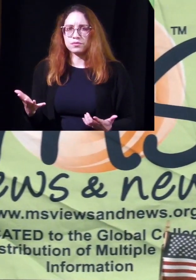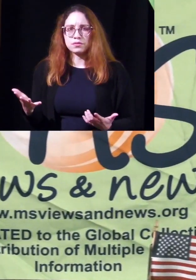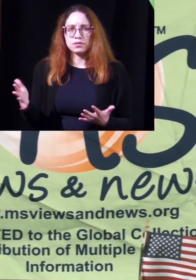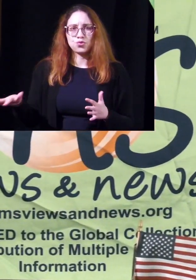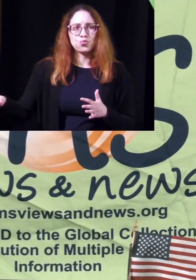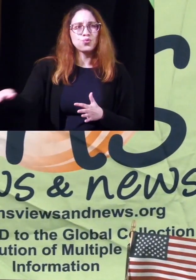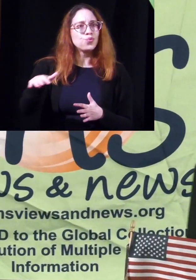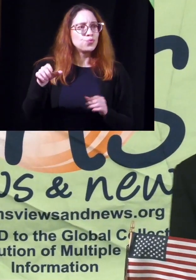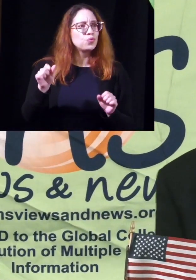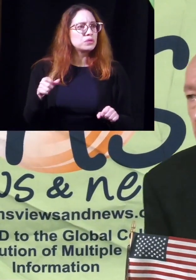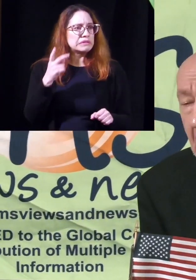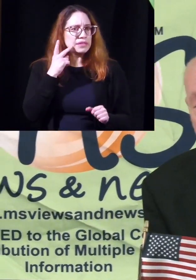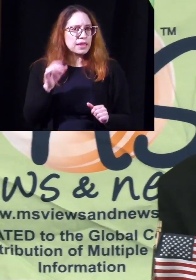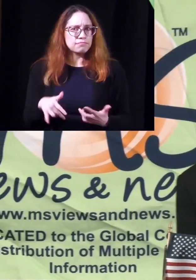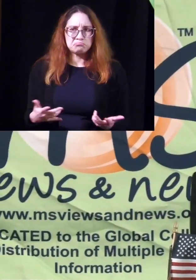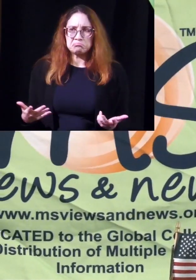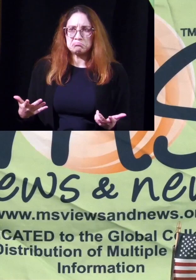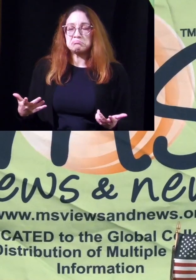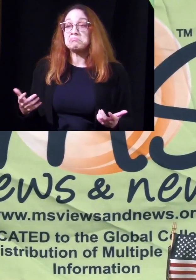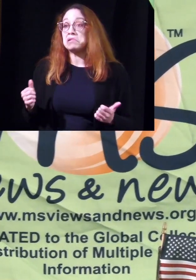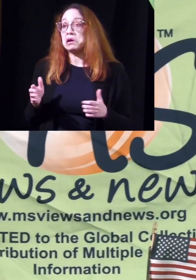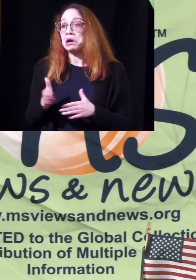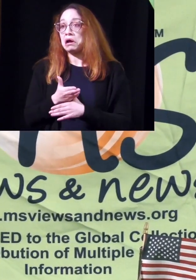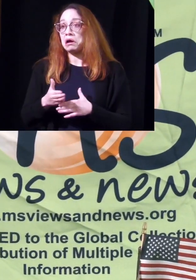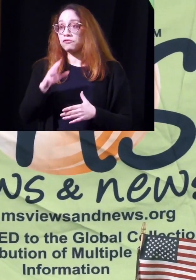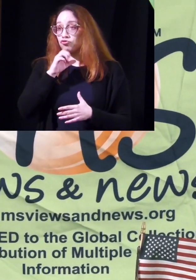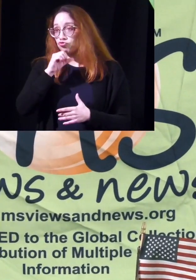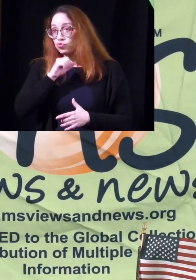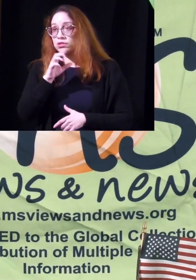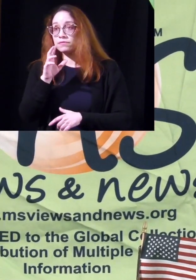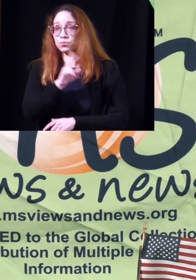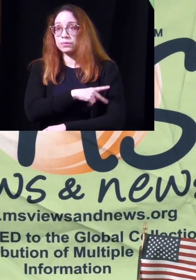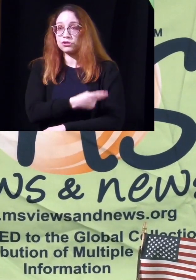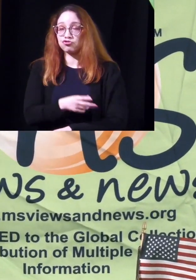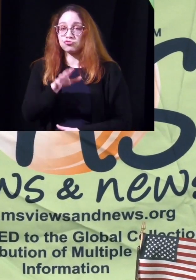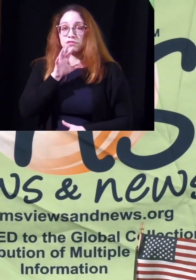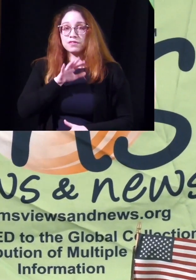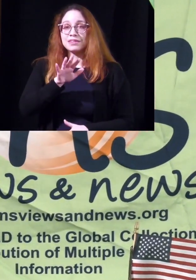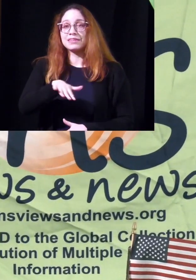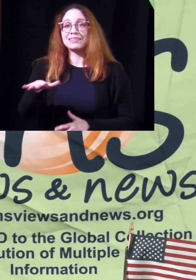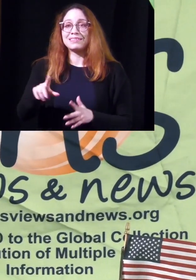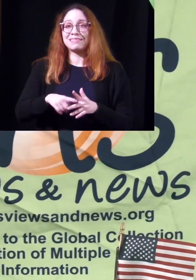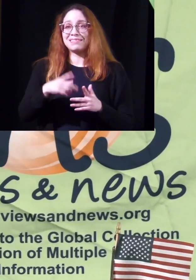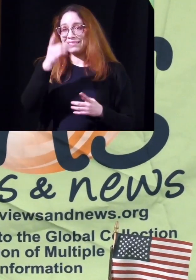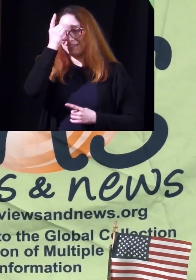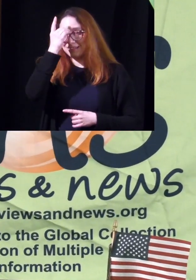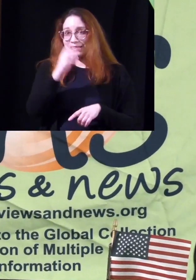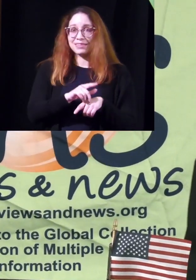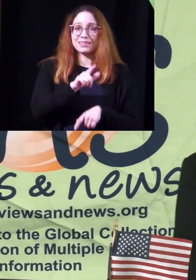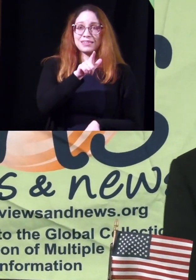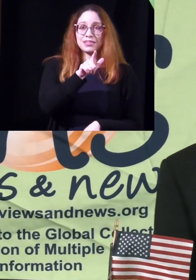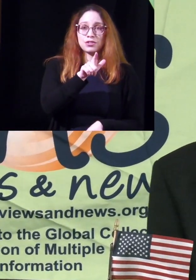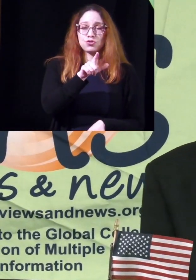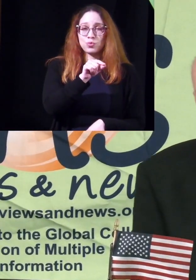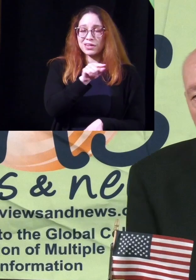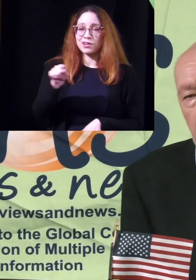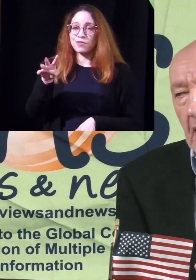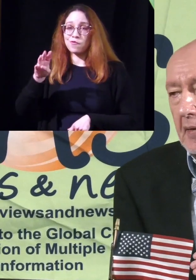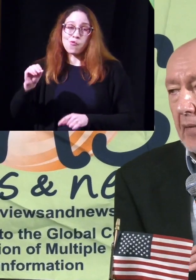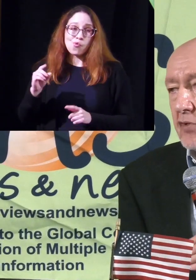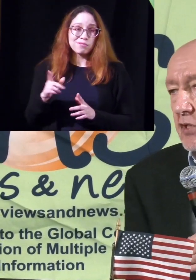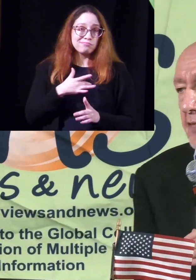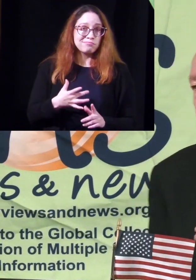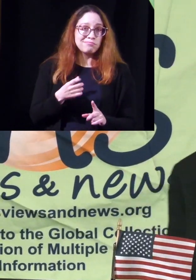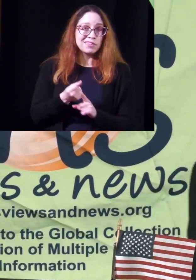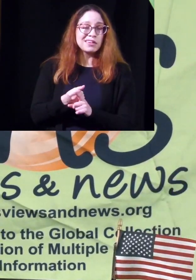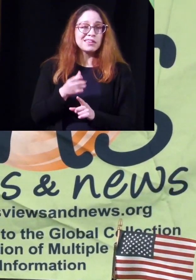room and we say, yeah, we can see that. So the average age of an MS patient is 55. Although the disease typically starts between the age of 20 to 40, most commonly,